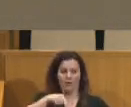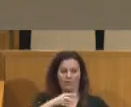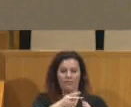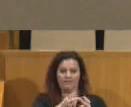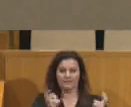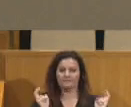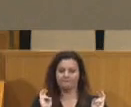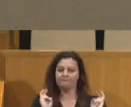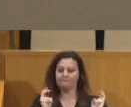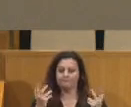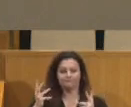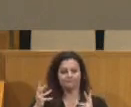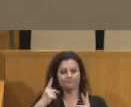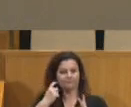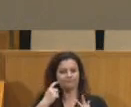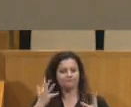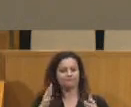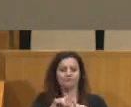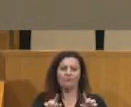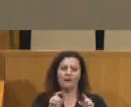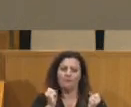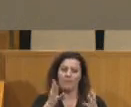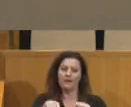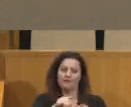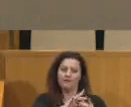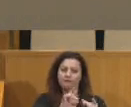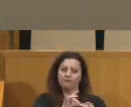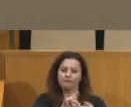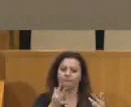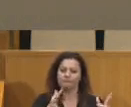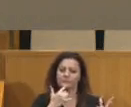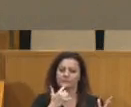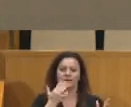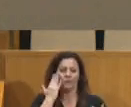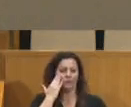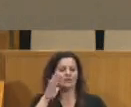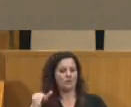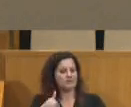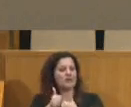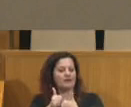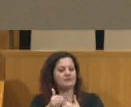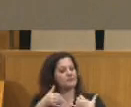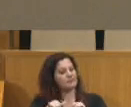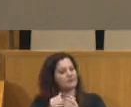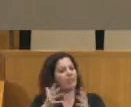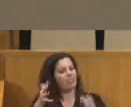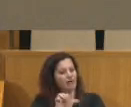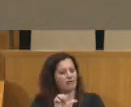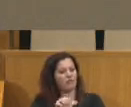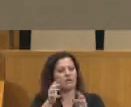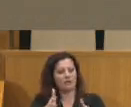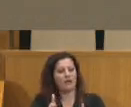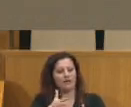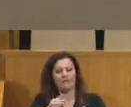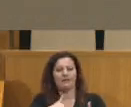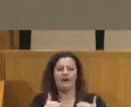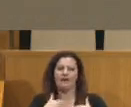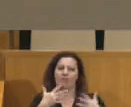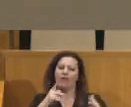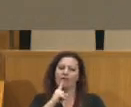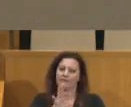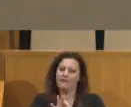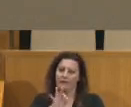well. She's a rock star. There's a lot of rock stars on this 8,000 person team, and